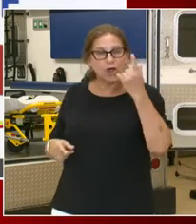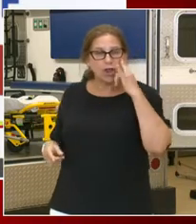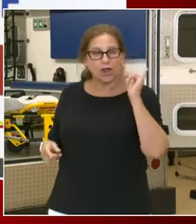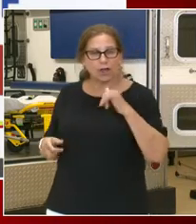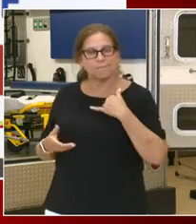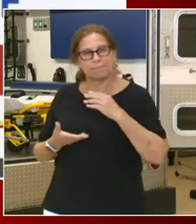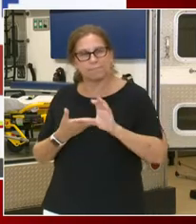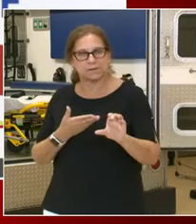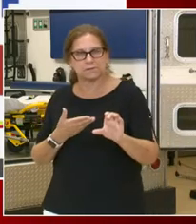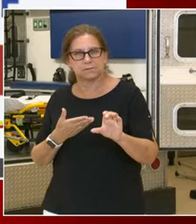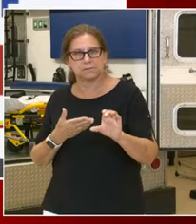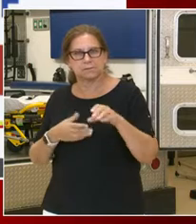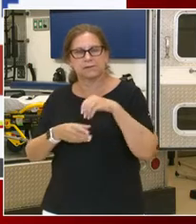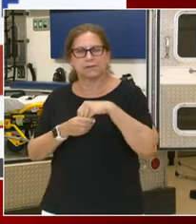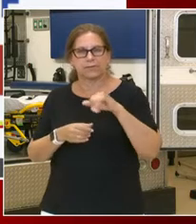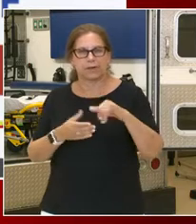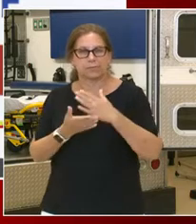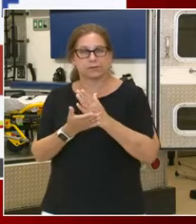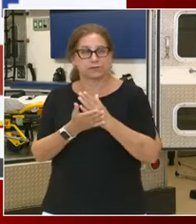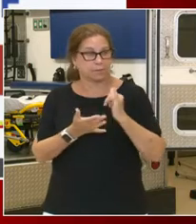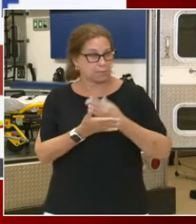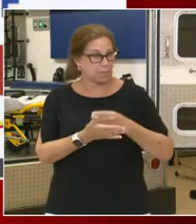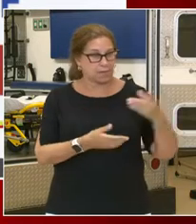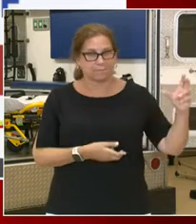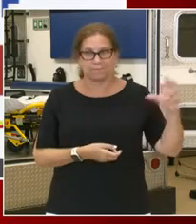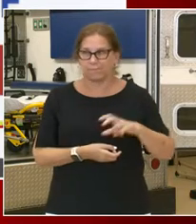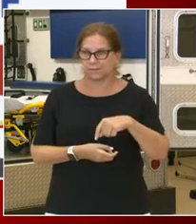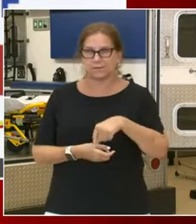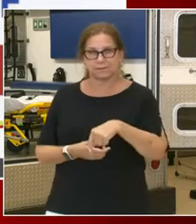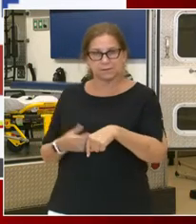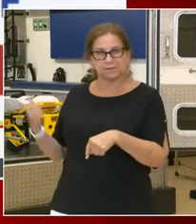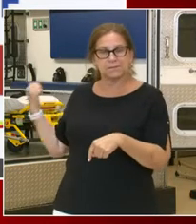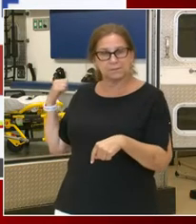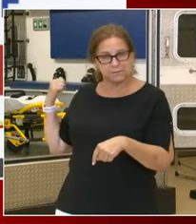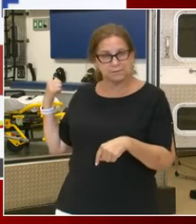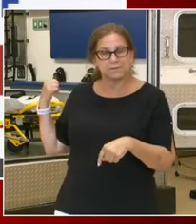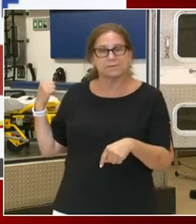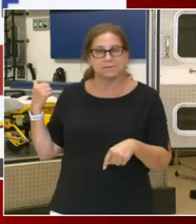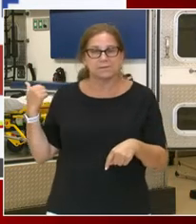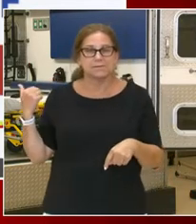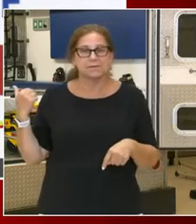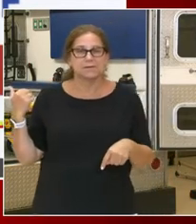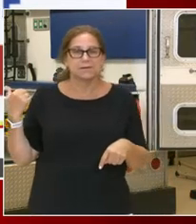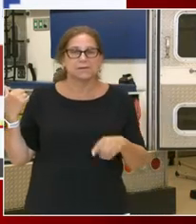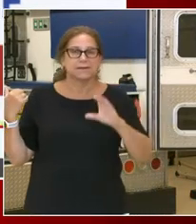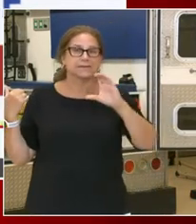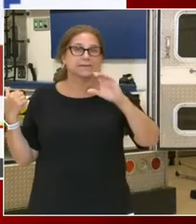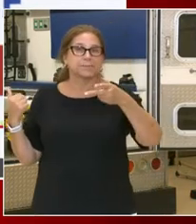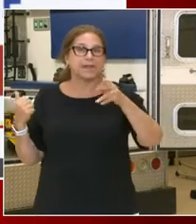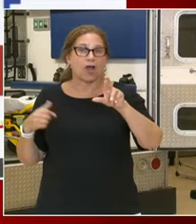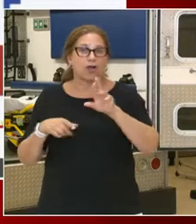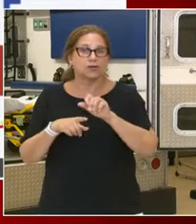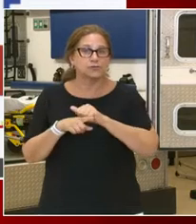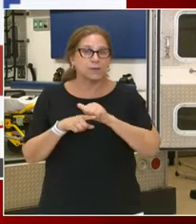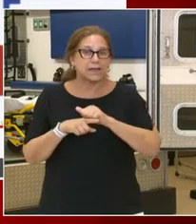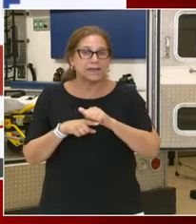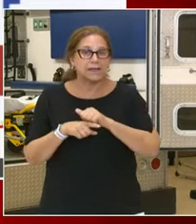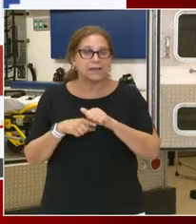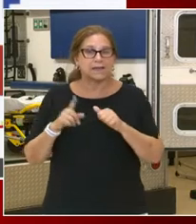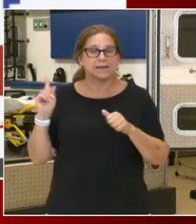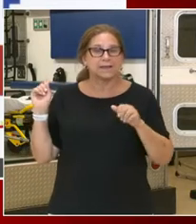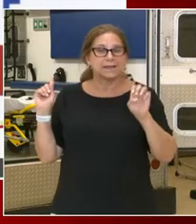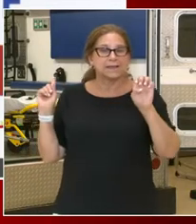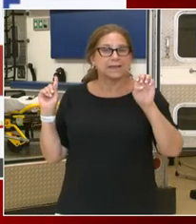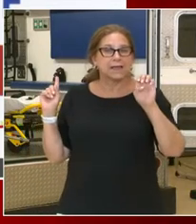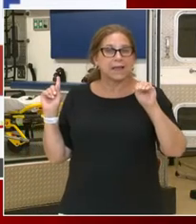in reimagining high school through an expanded CTE offering where we'll start in middle school. We'll provide more work-based